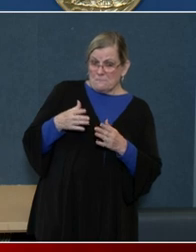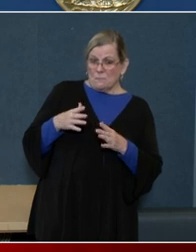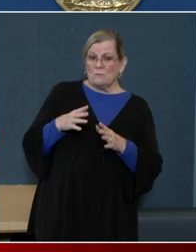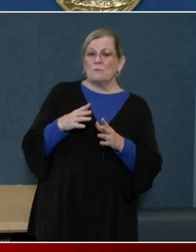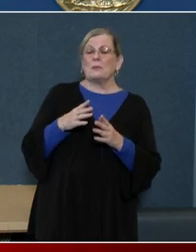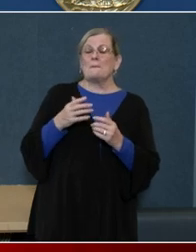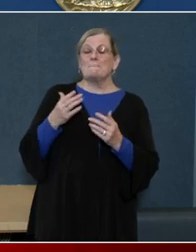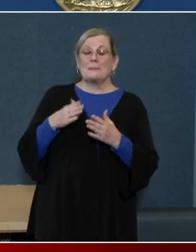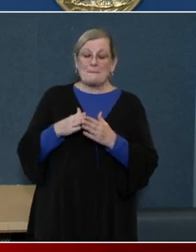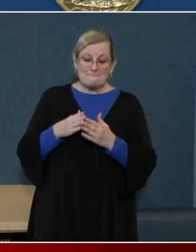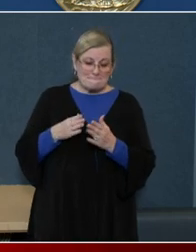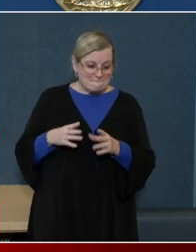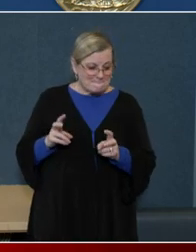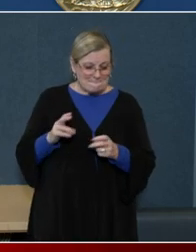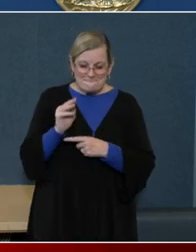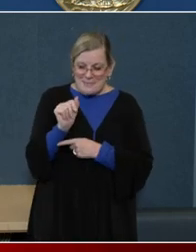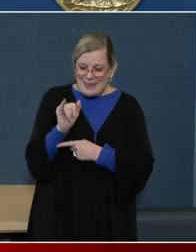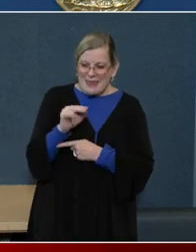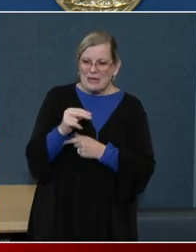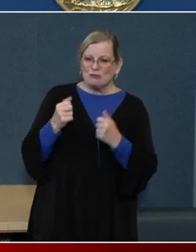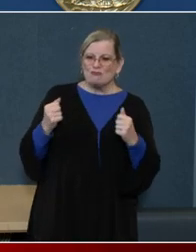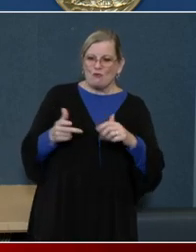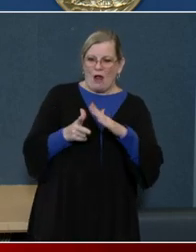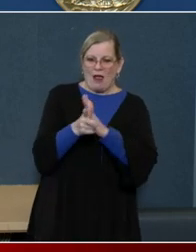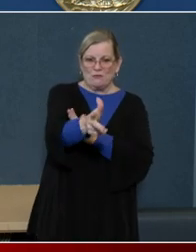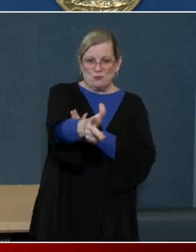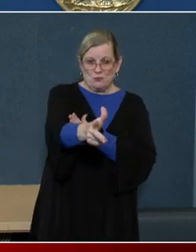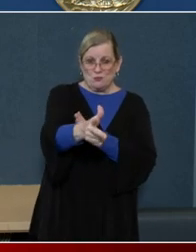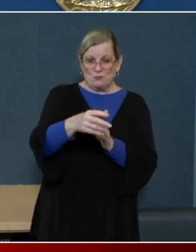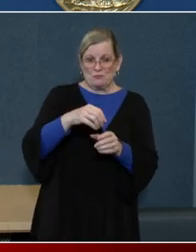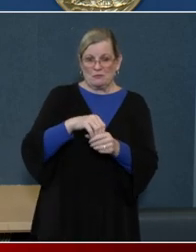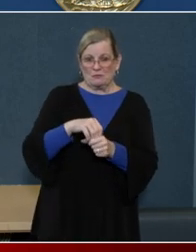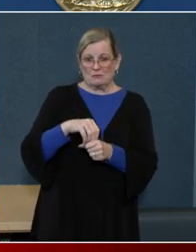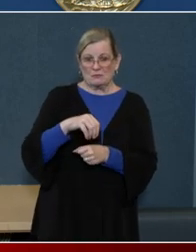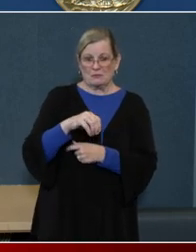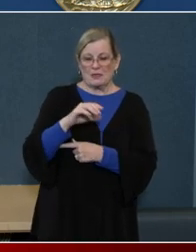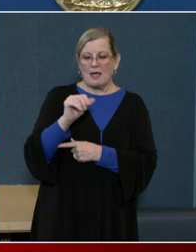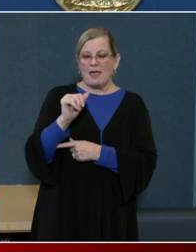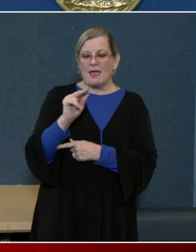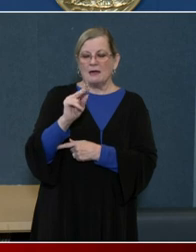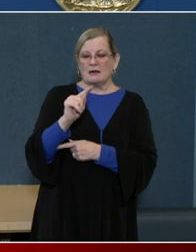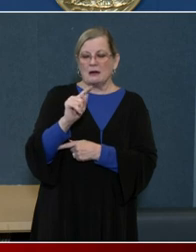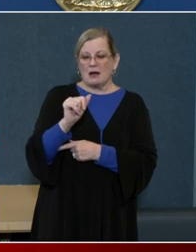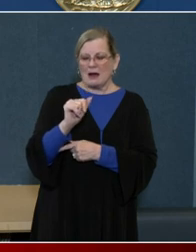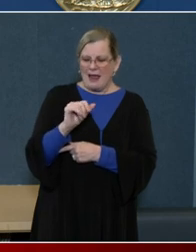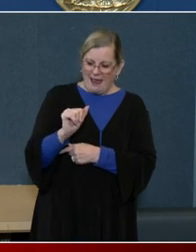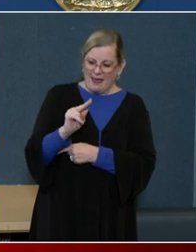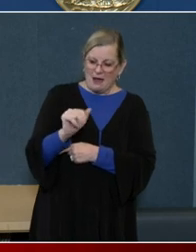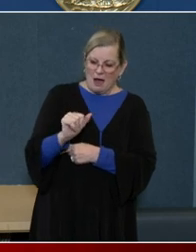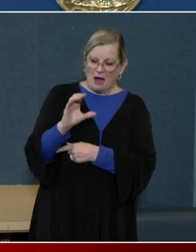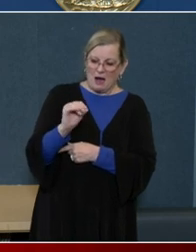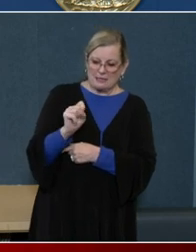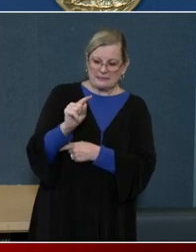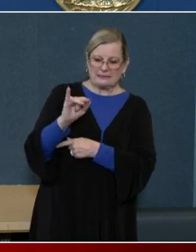between 4th and 5th Streets, and in Anacostia, also a walk-up site